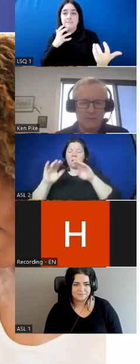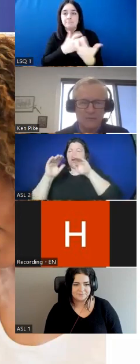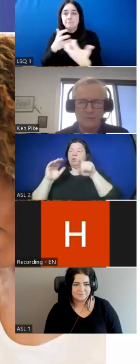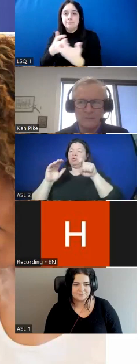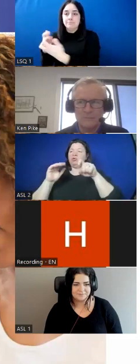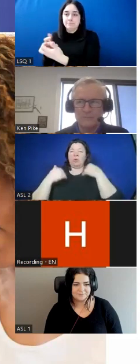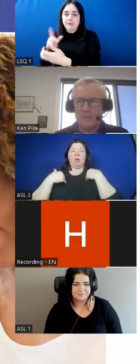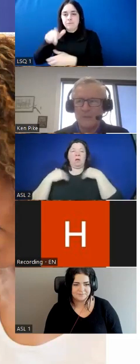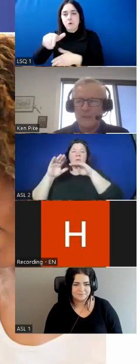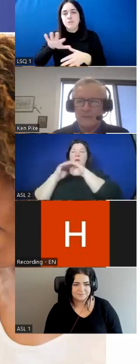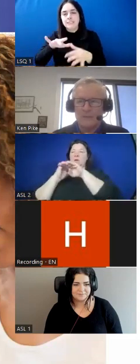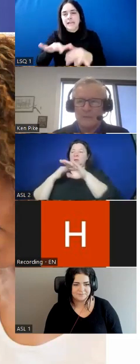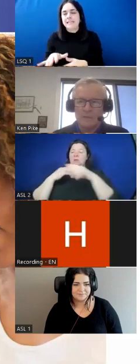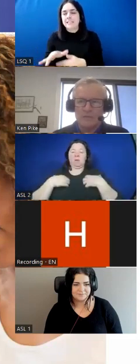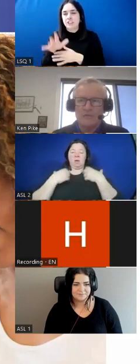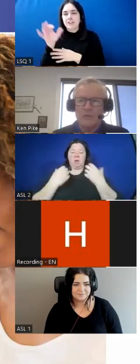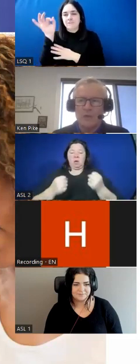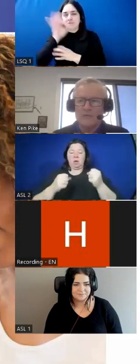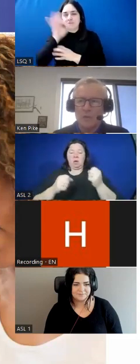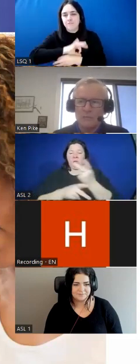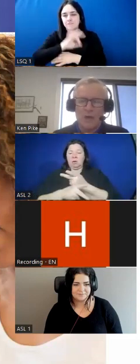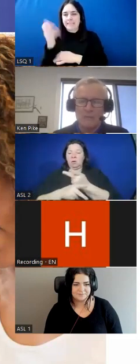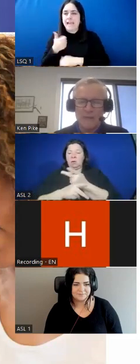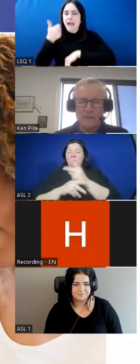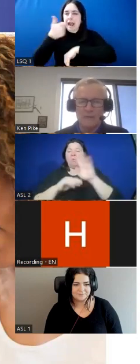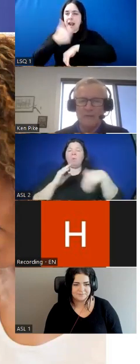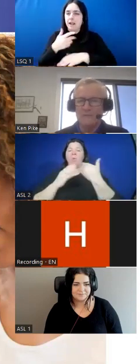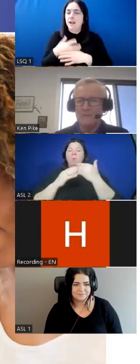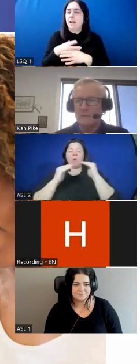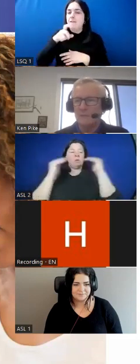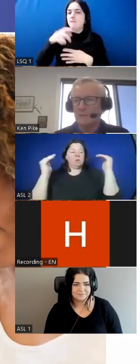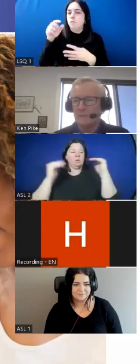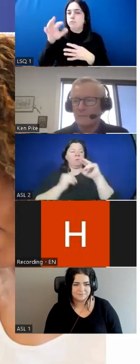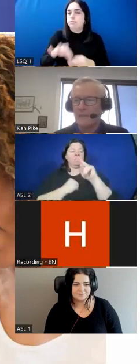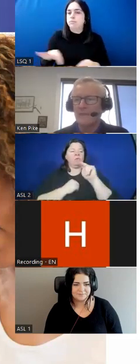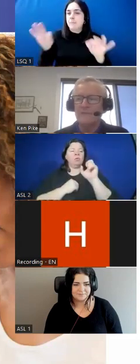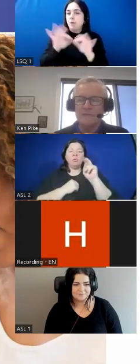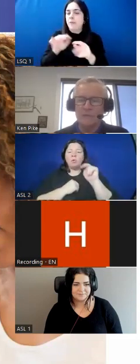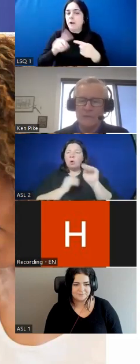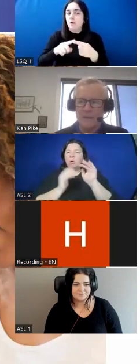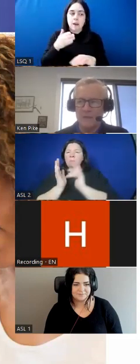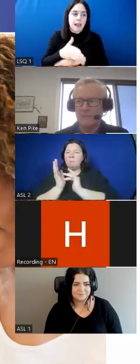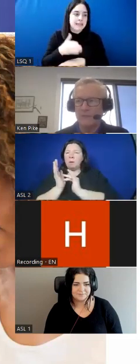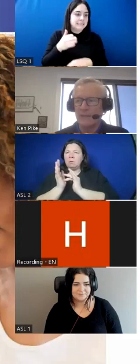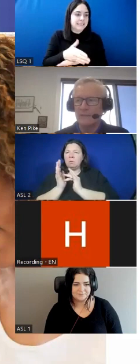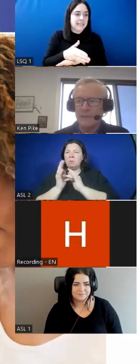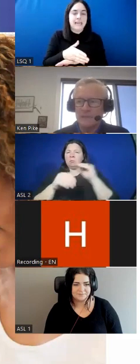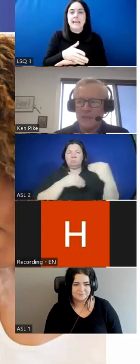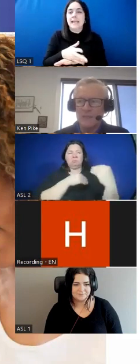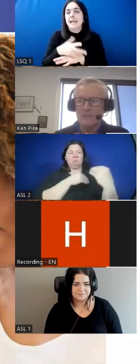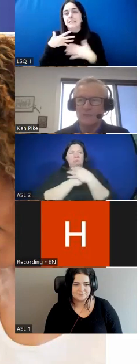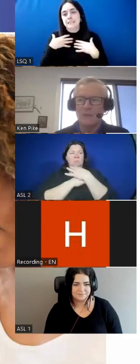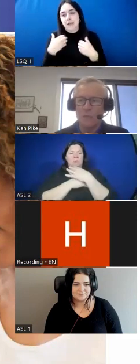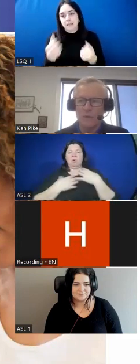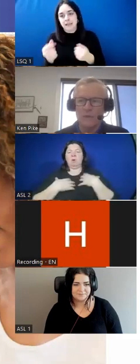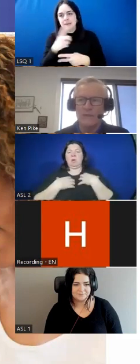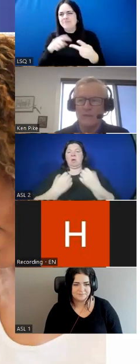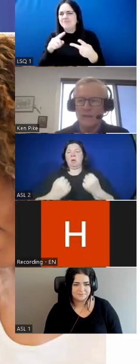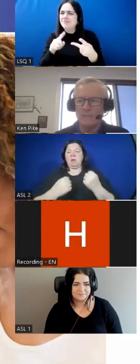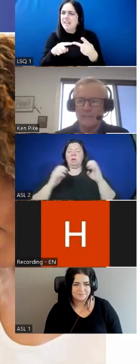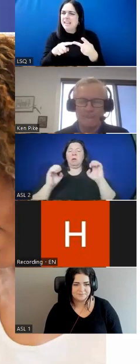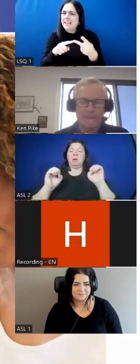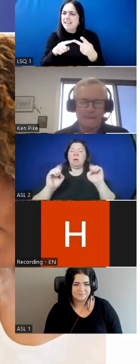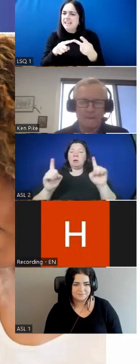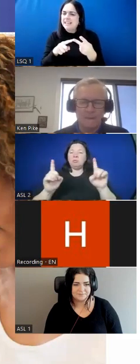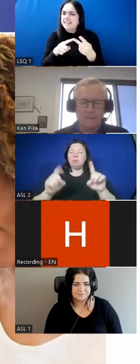at all levels. Should address also non-medical things that influence health, like education and work and